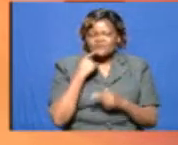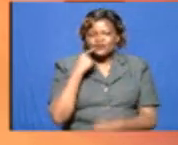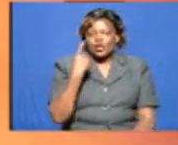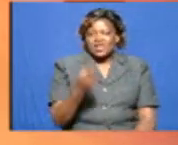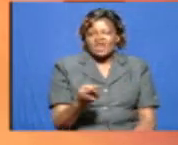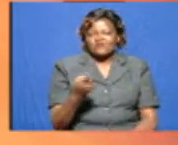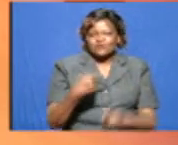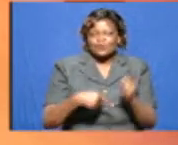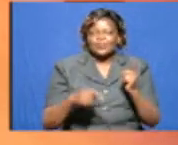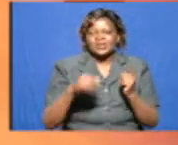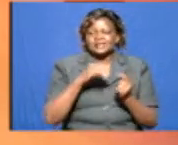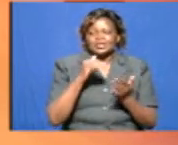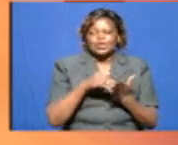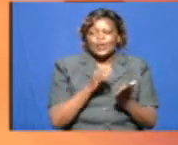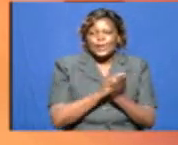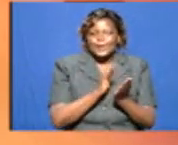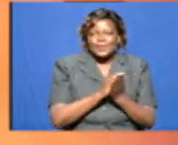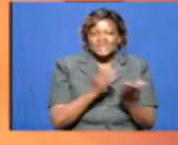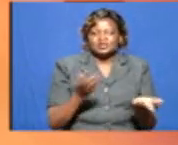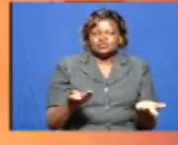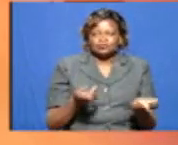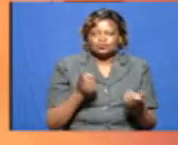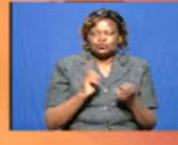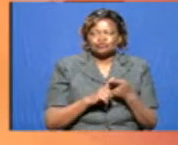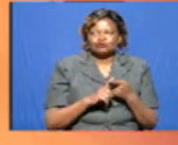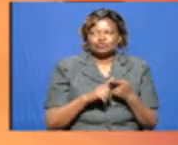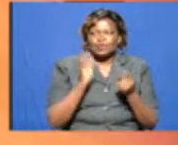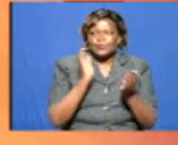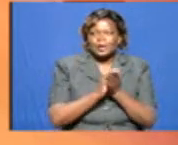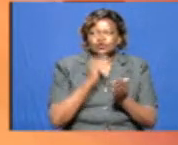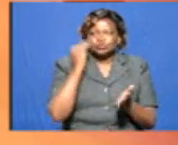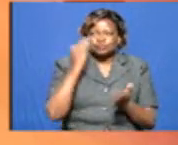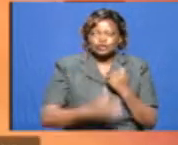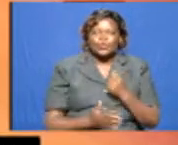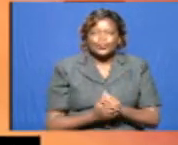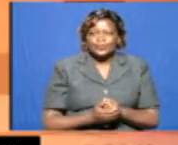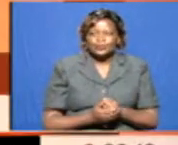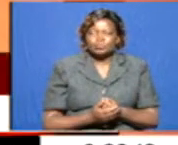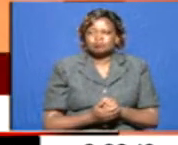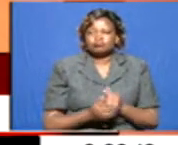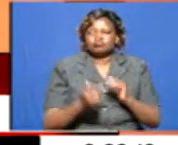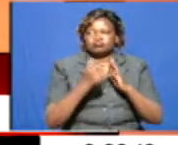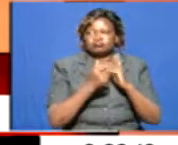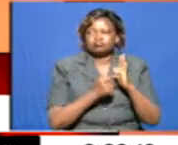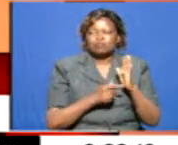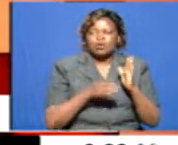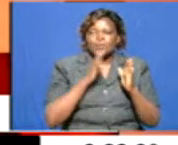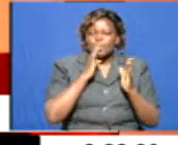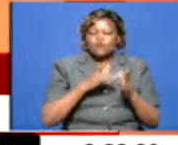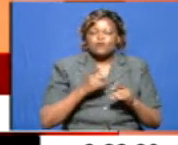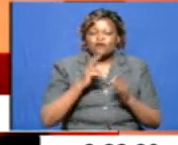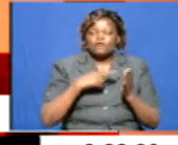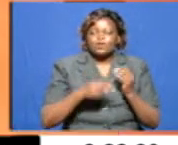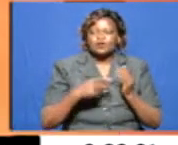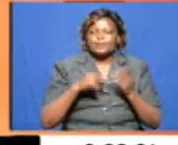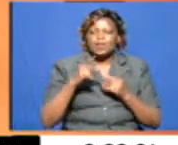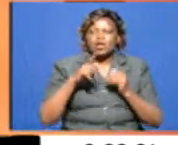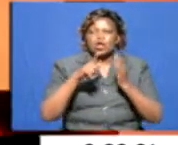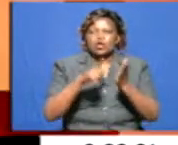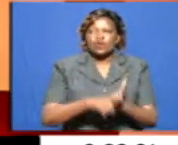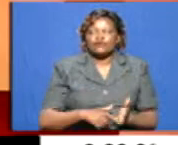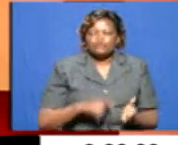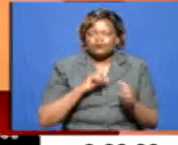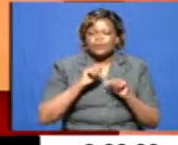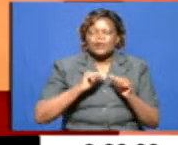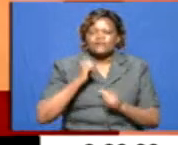the central bank to commercial banks to stop blacklisting borrowers who fail to repay loans of up to 5 million